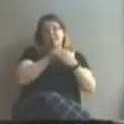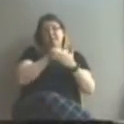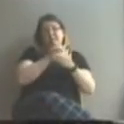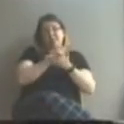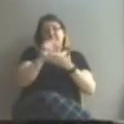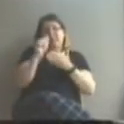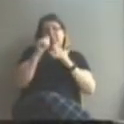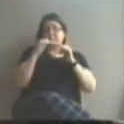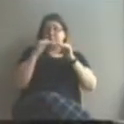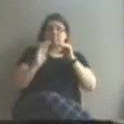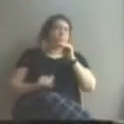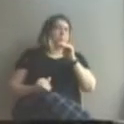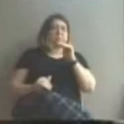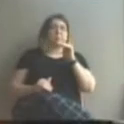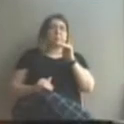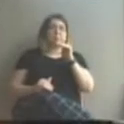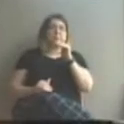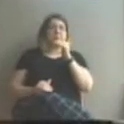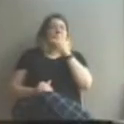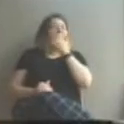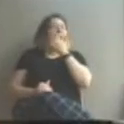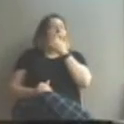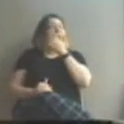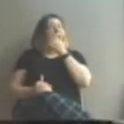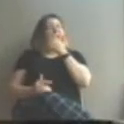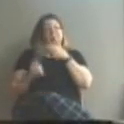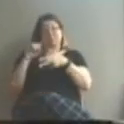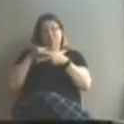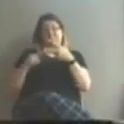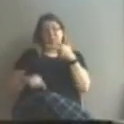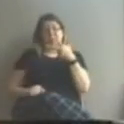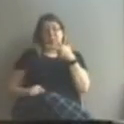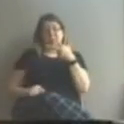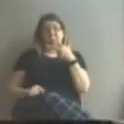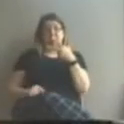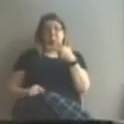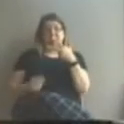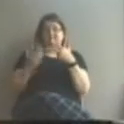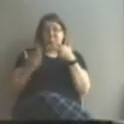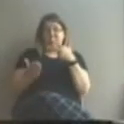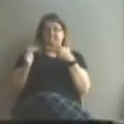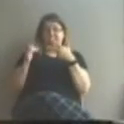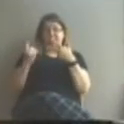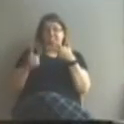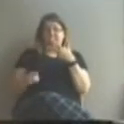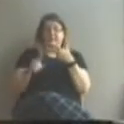filters. So one of three things is happening there.